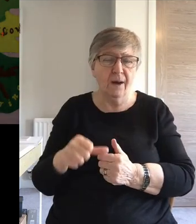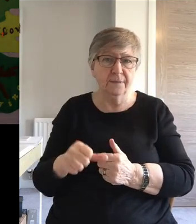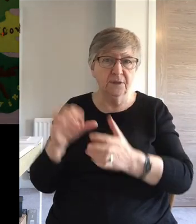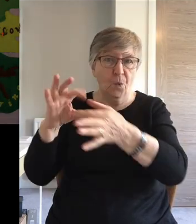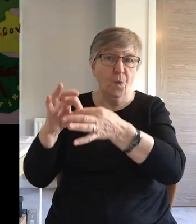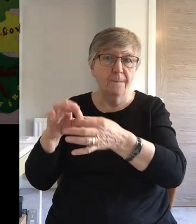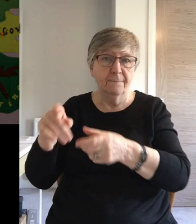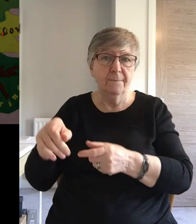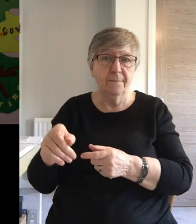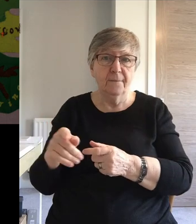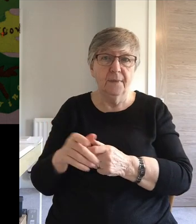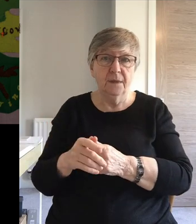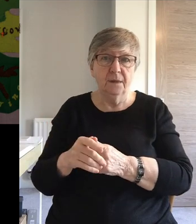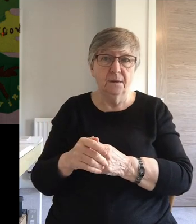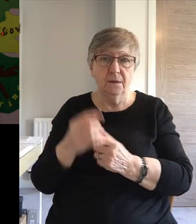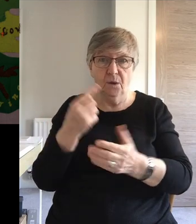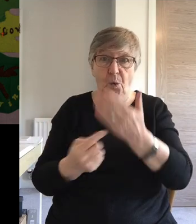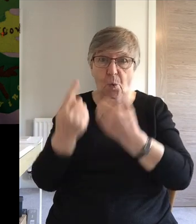at home.